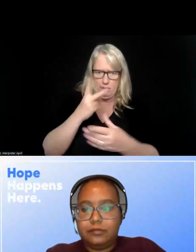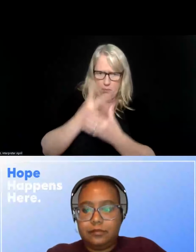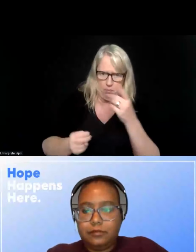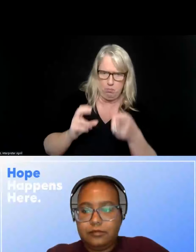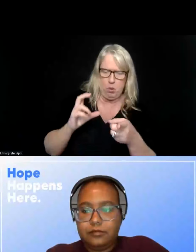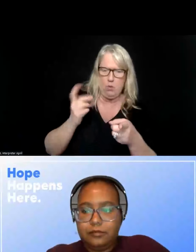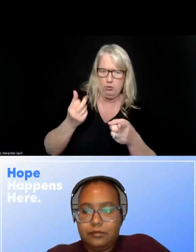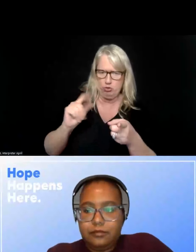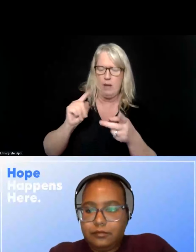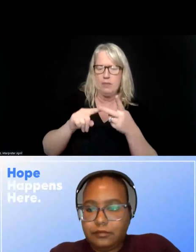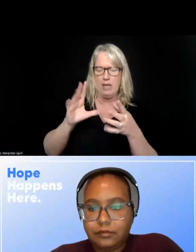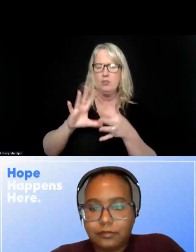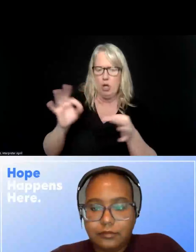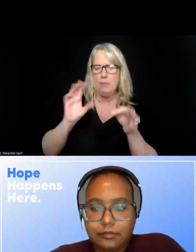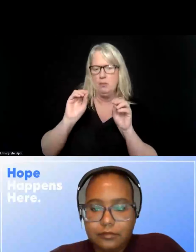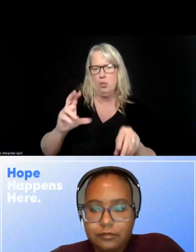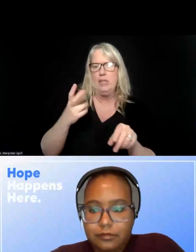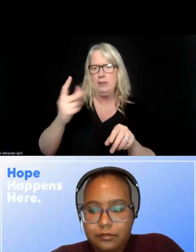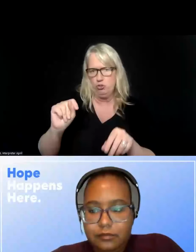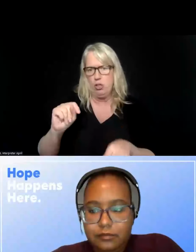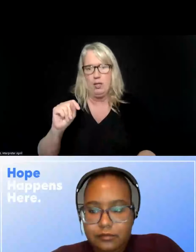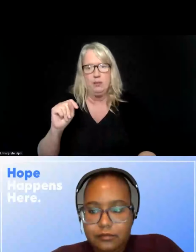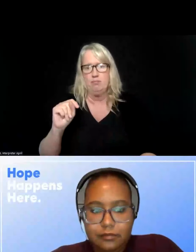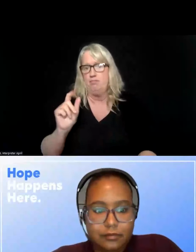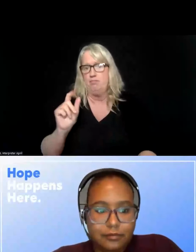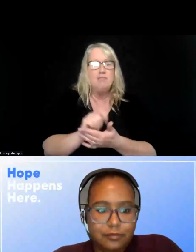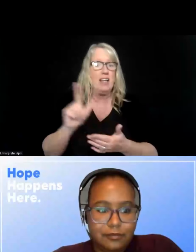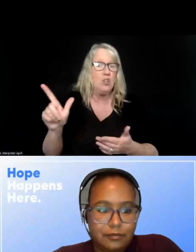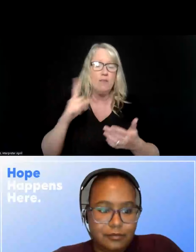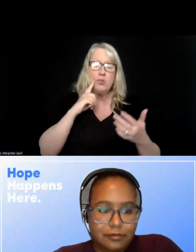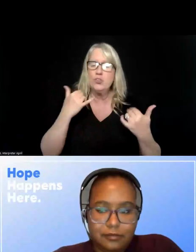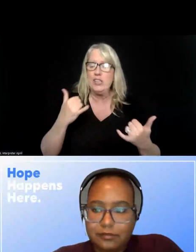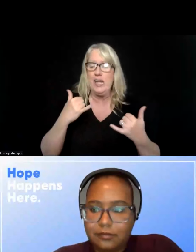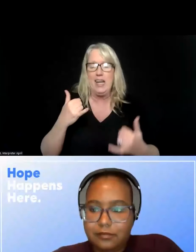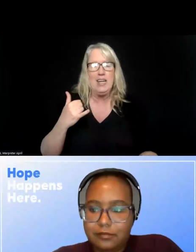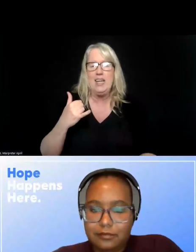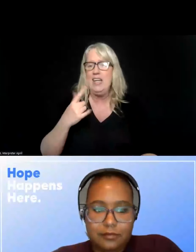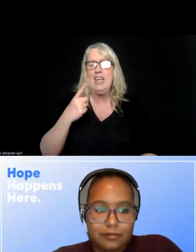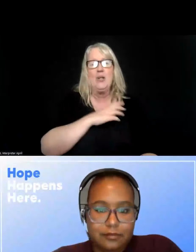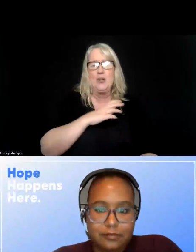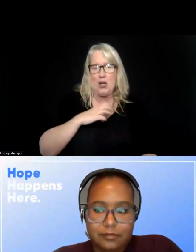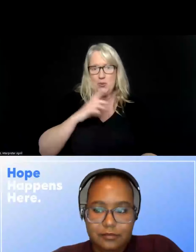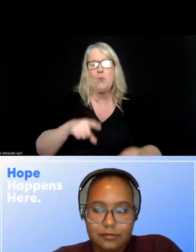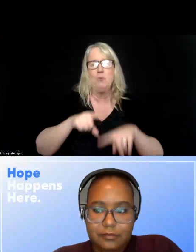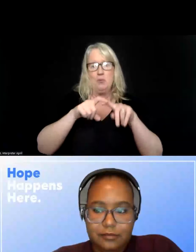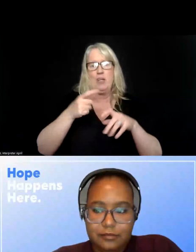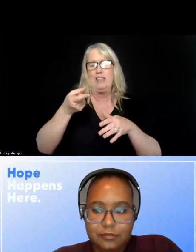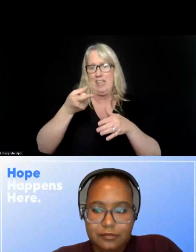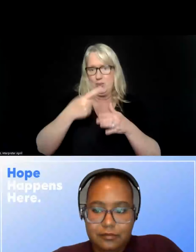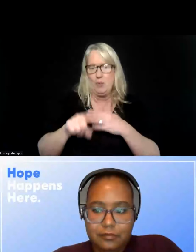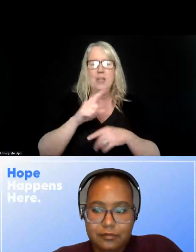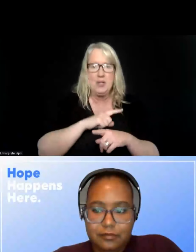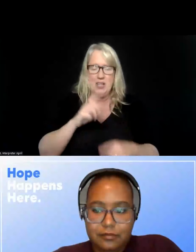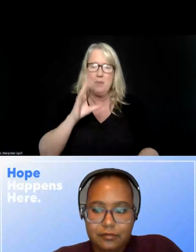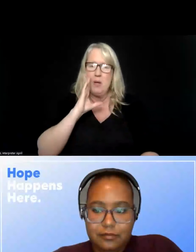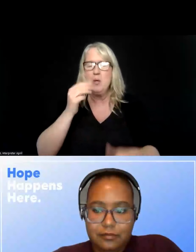comment submission form for anyone who's interested. That's all I have for today. Congress is going to be in recess again next week, but we will